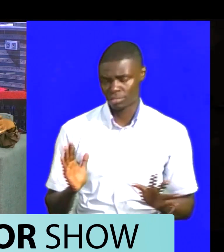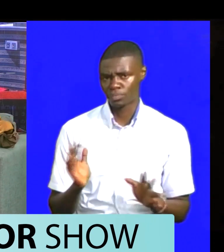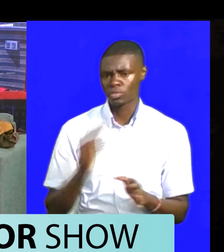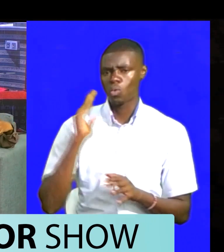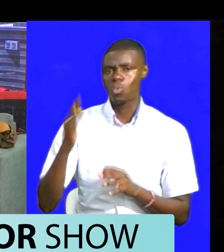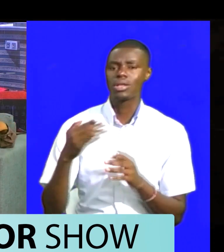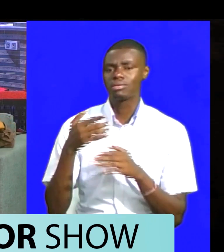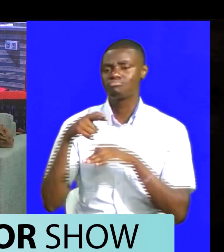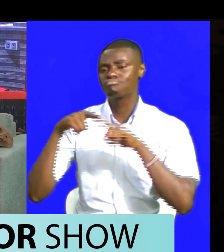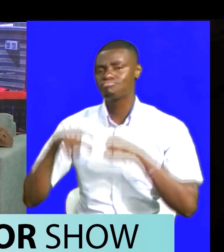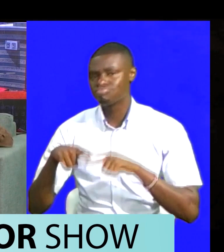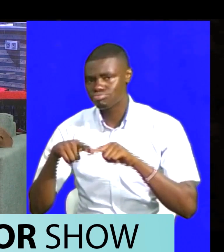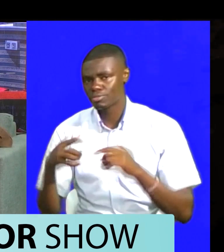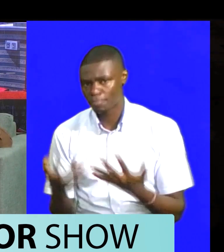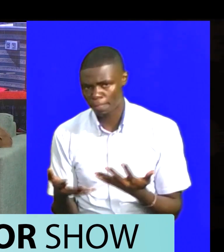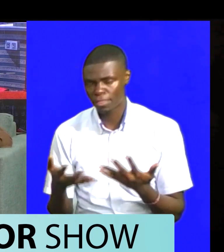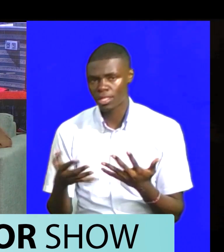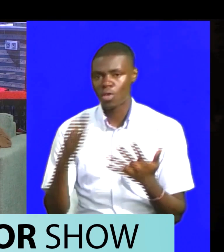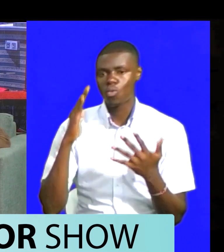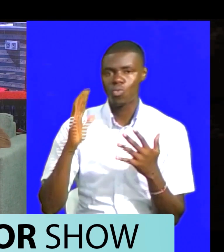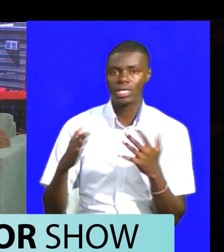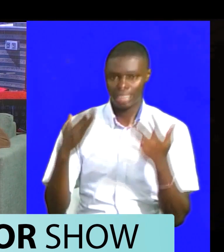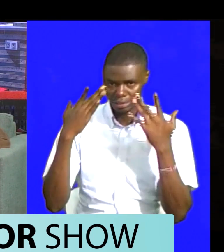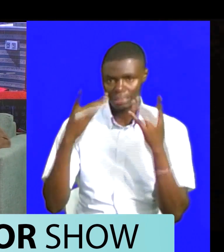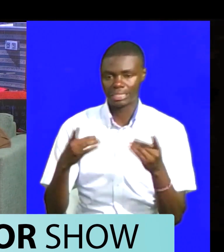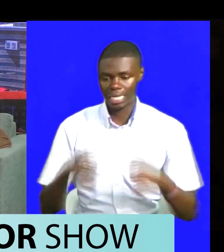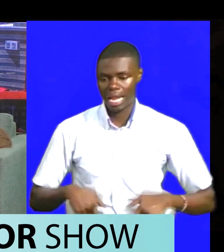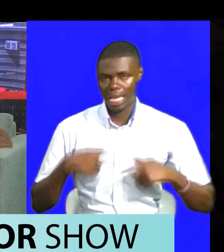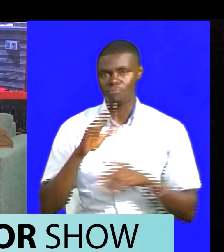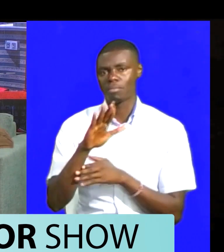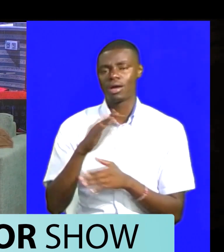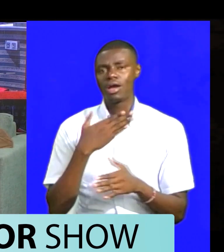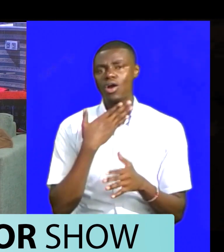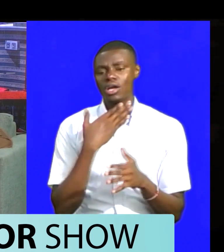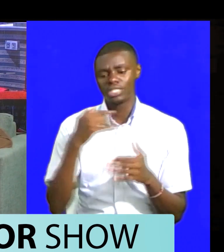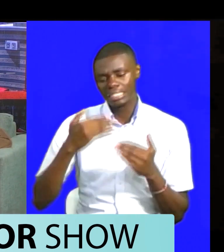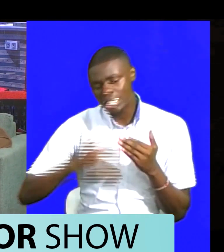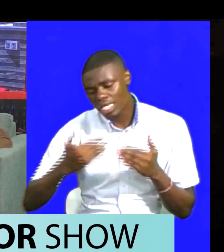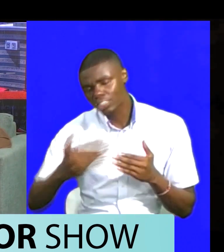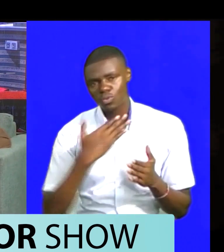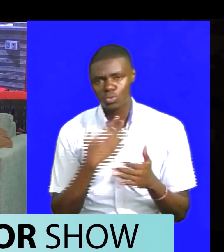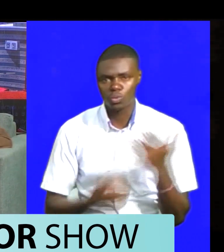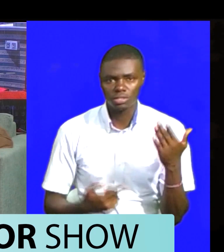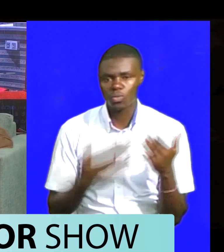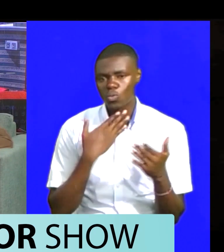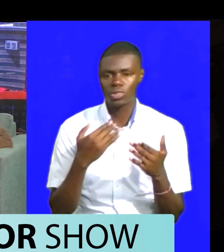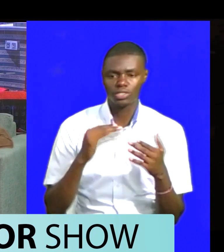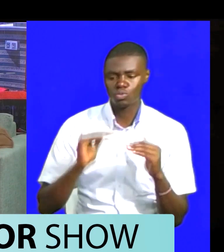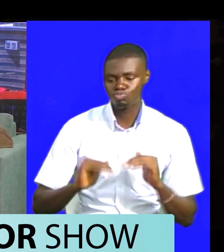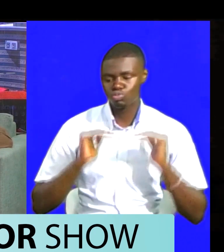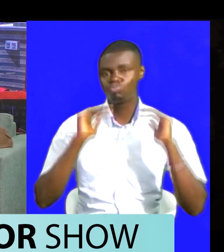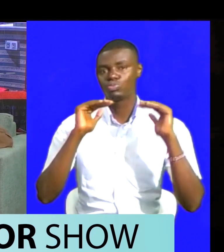will determine it will determine your life. I mean, what do you want from there? Do you want to make a step higher, or you